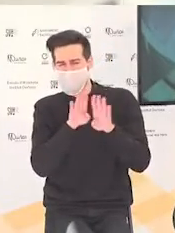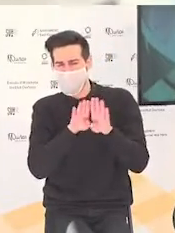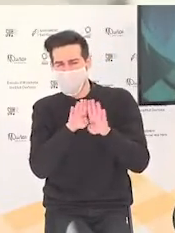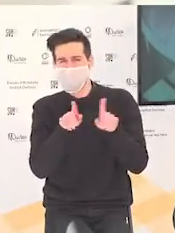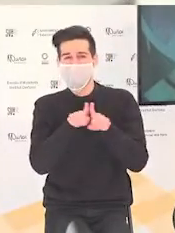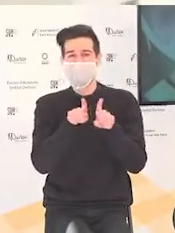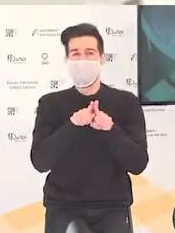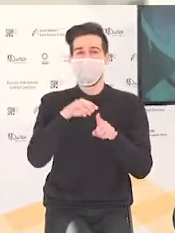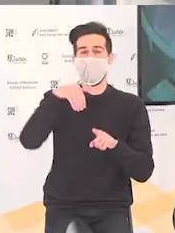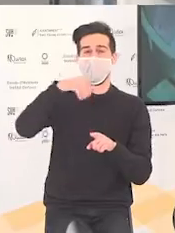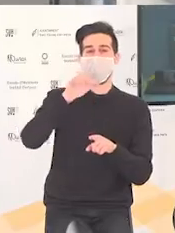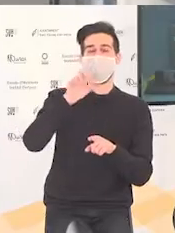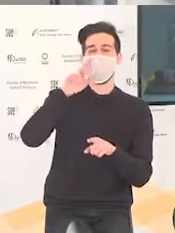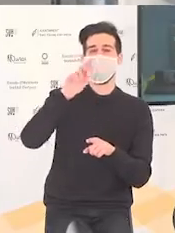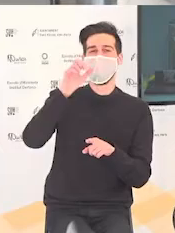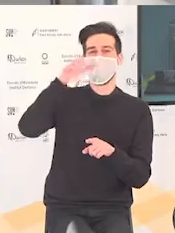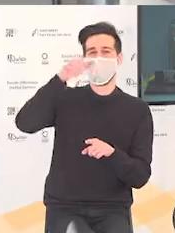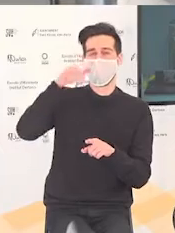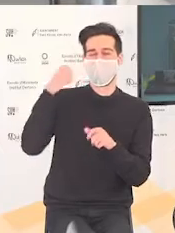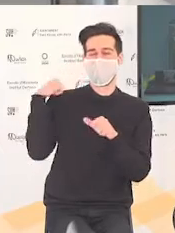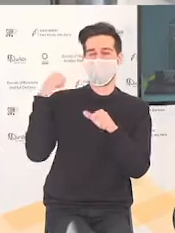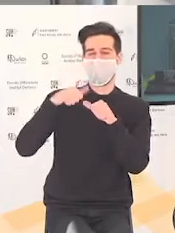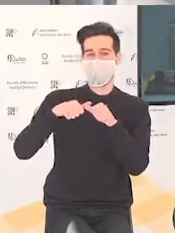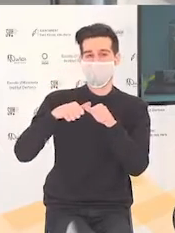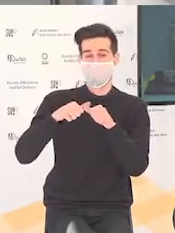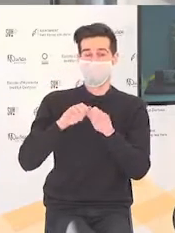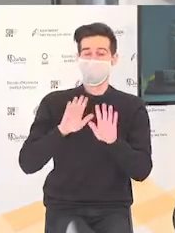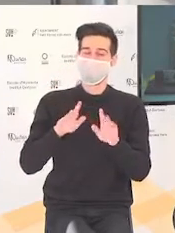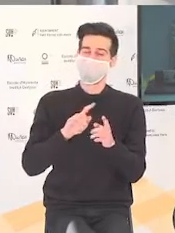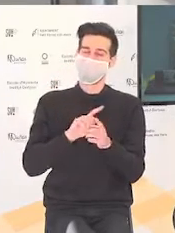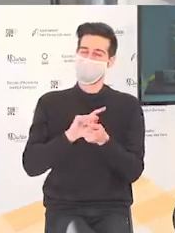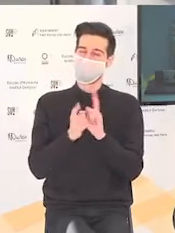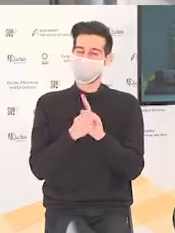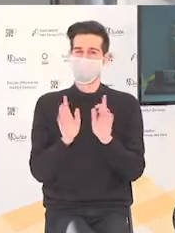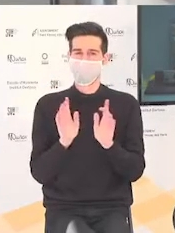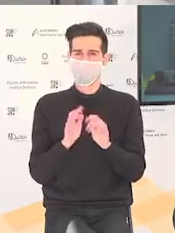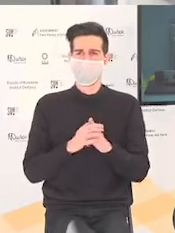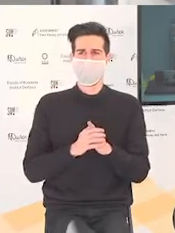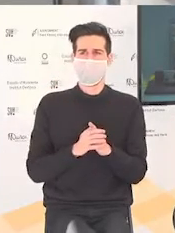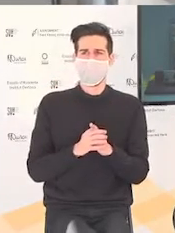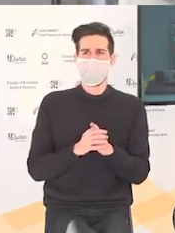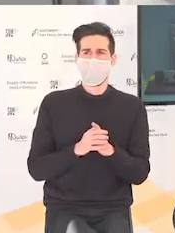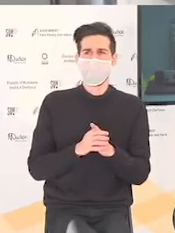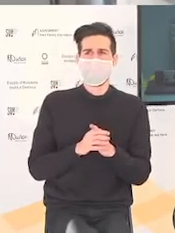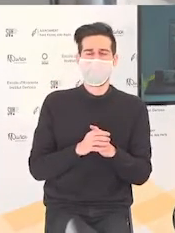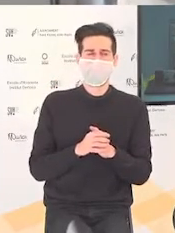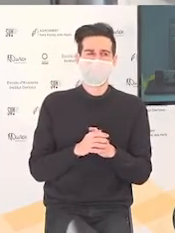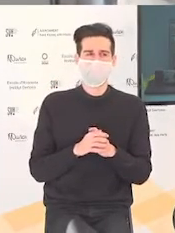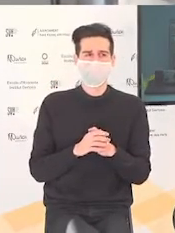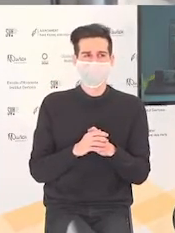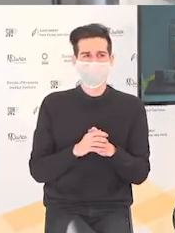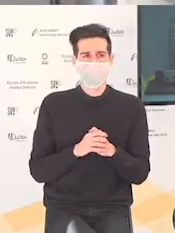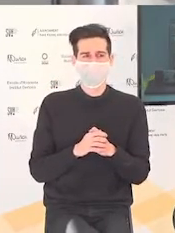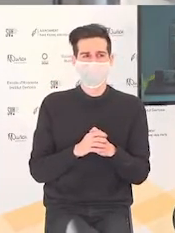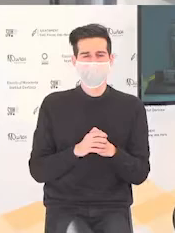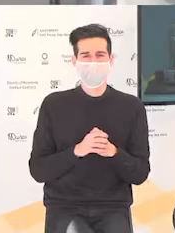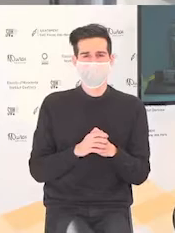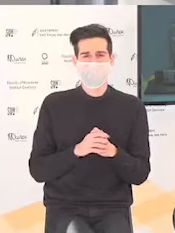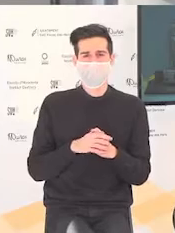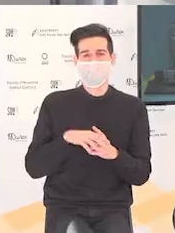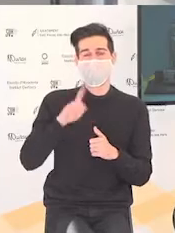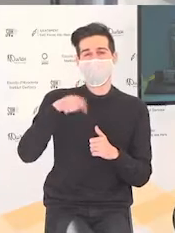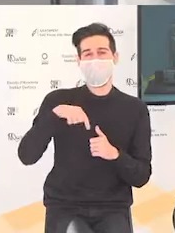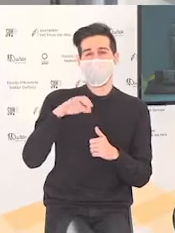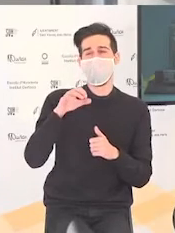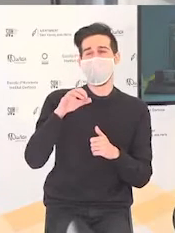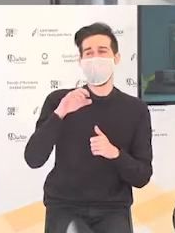tradicional. I've also got some soufflix here. This is a modified potato starch. También utilizo soufflix, que es